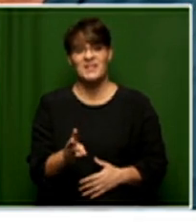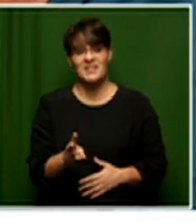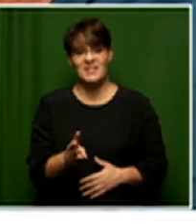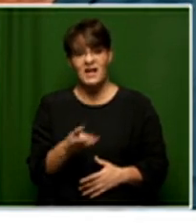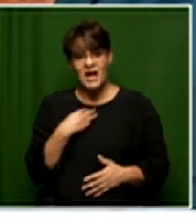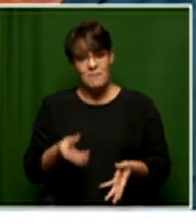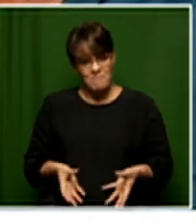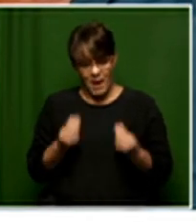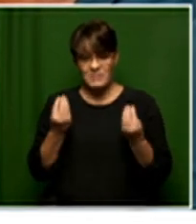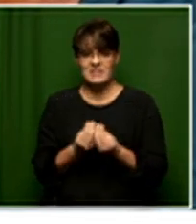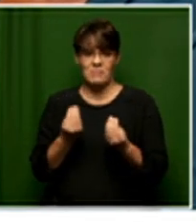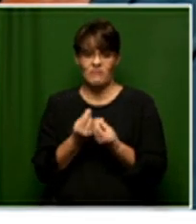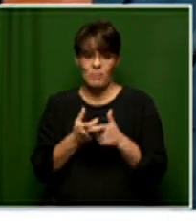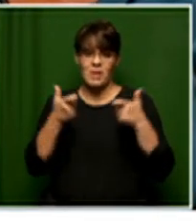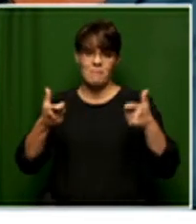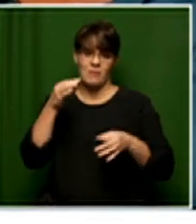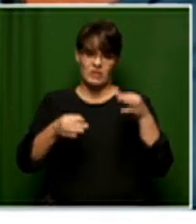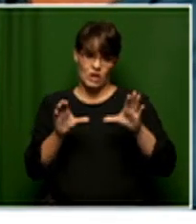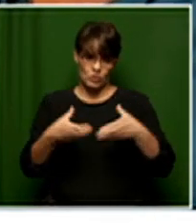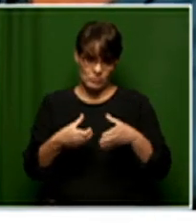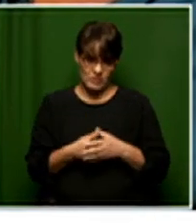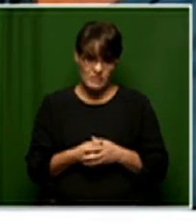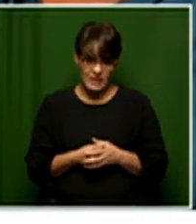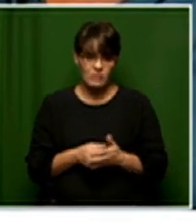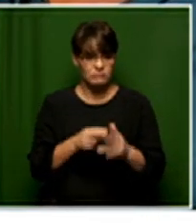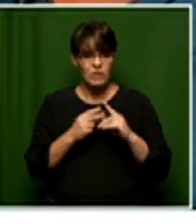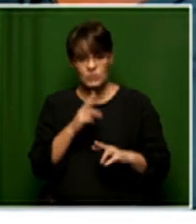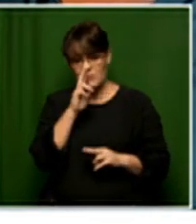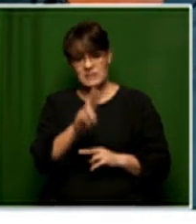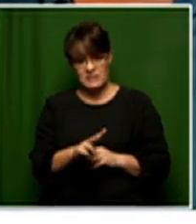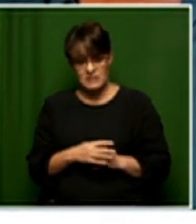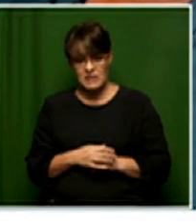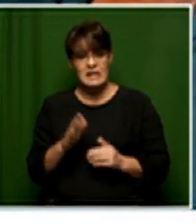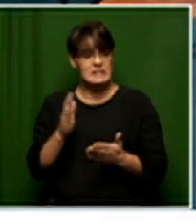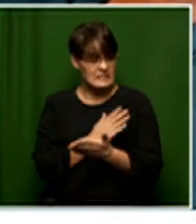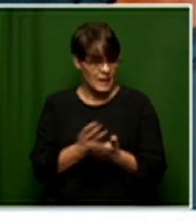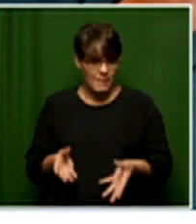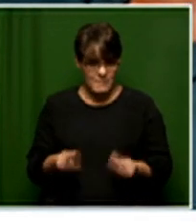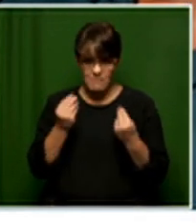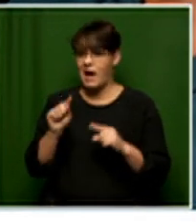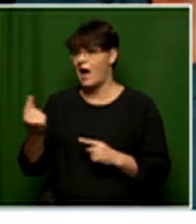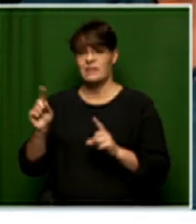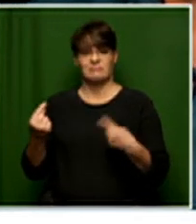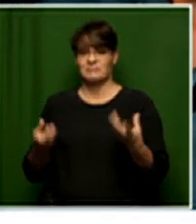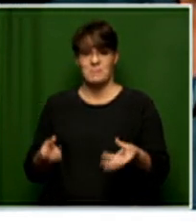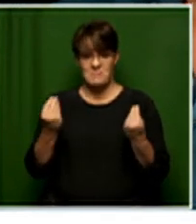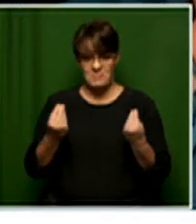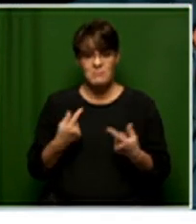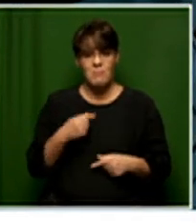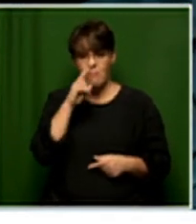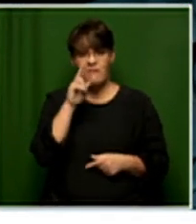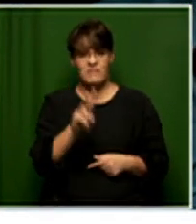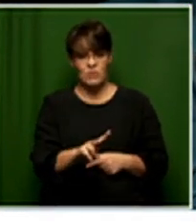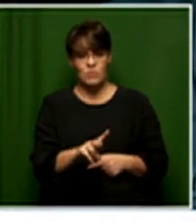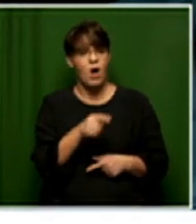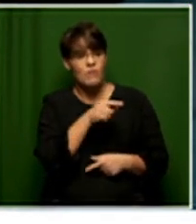will get something from the bigger parties. But that remains to be seen. Some will get and others will not. But in my view, I think